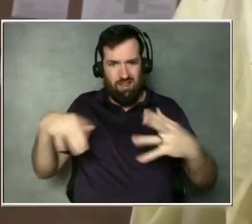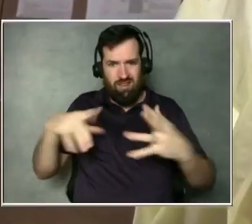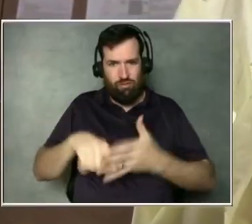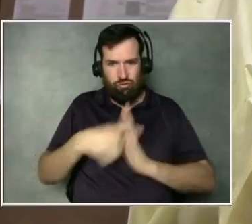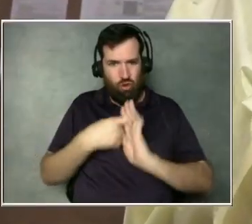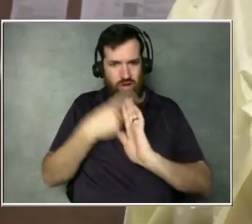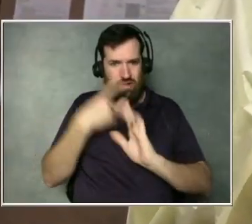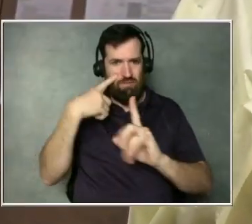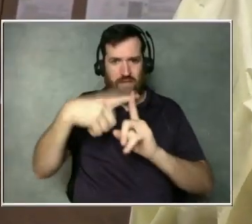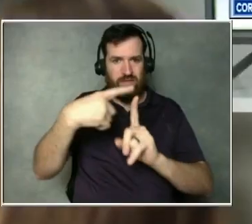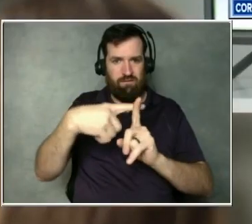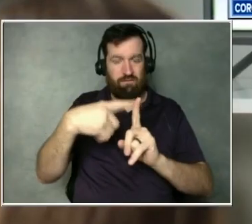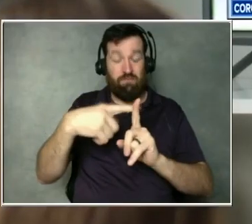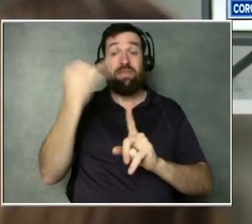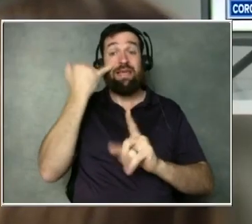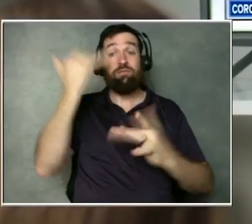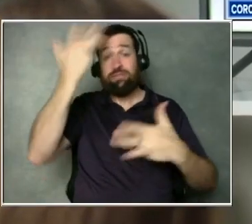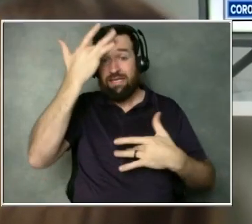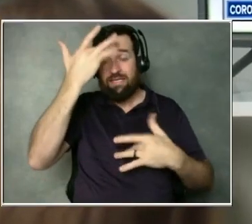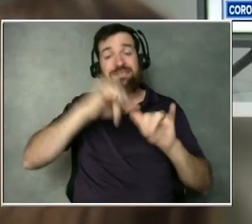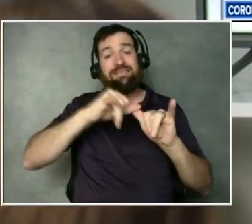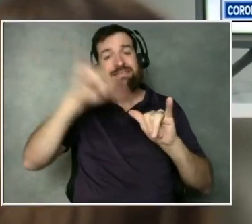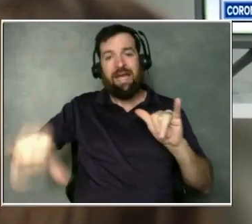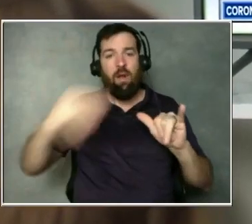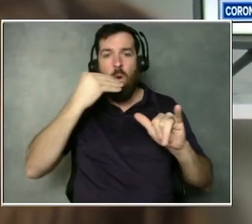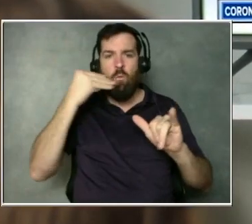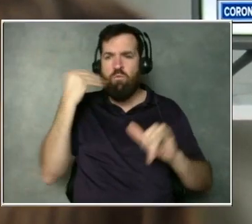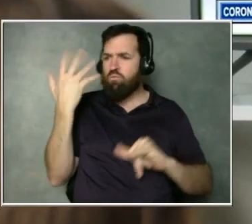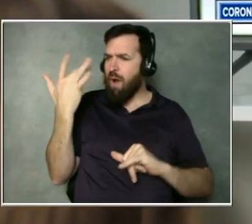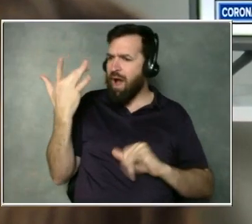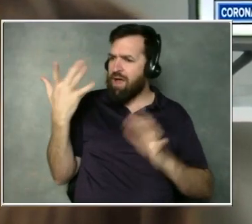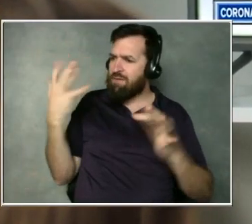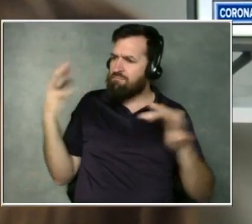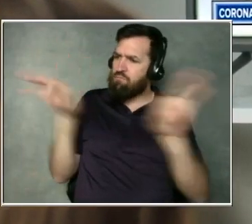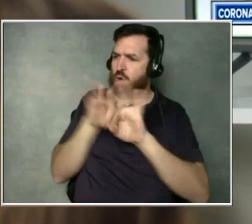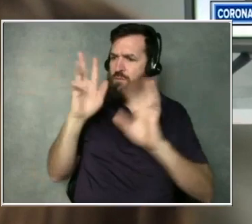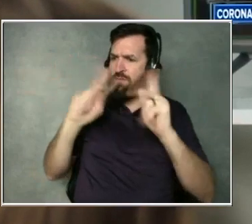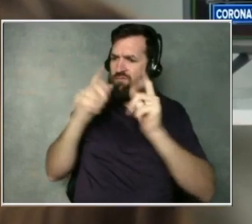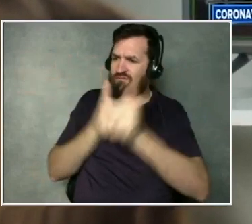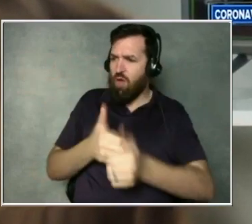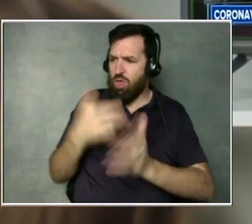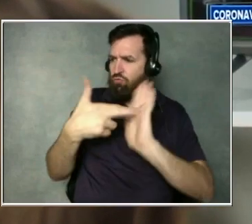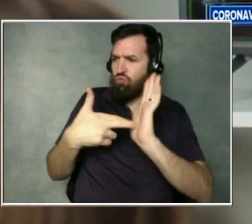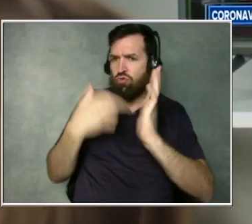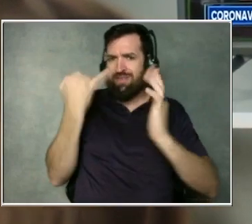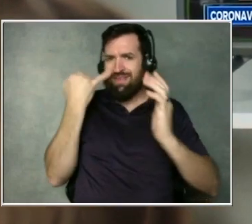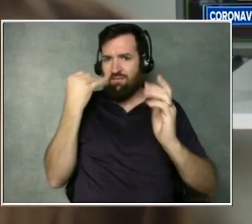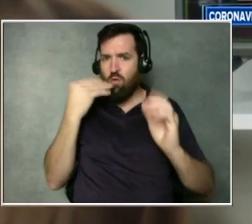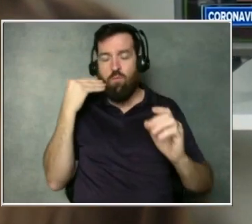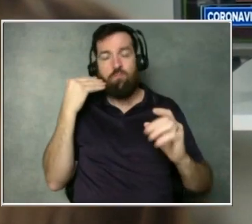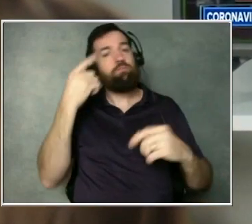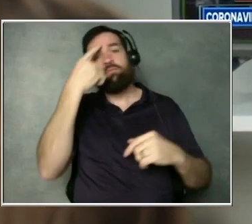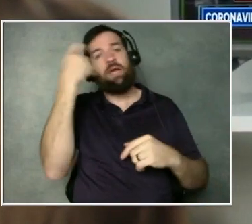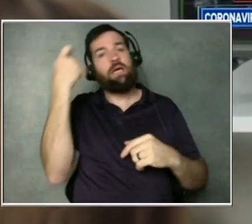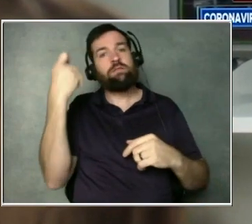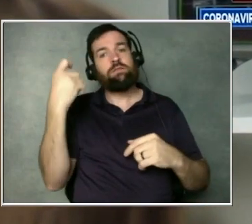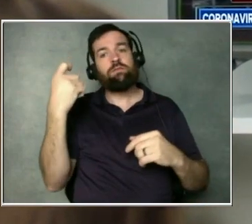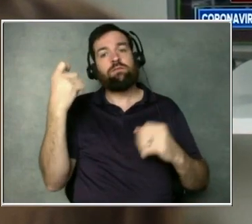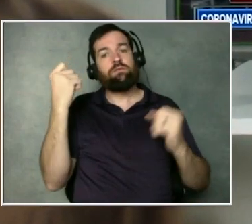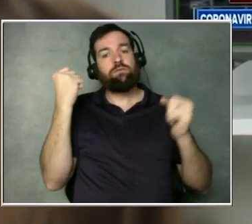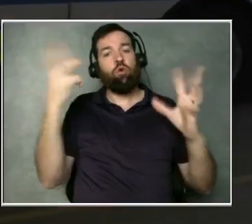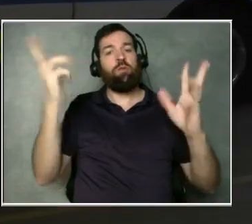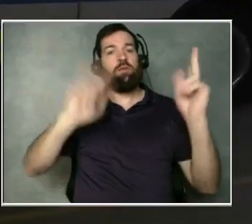If you're sick, stay home. Why is it so important people follow these rules and stay at home if they're at home? Because there are so many people that